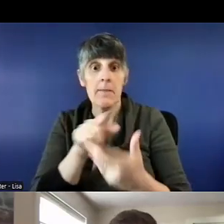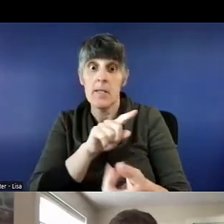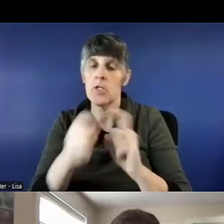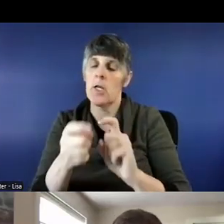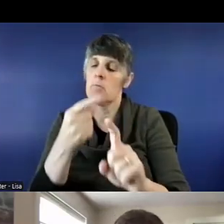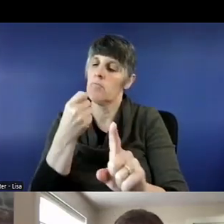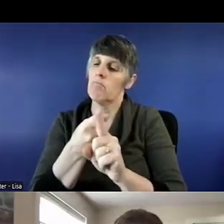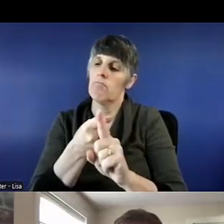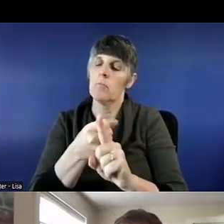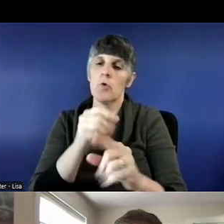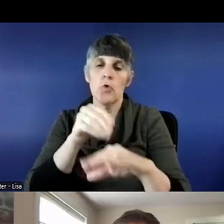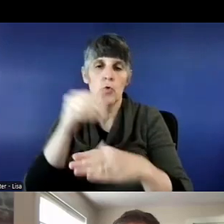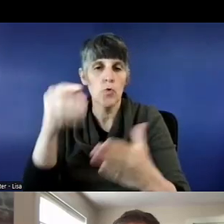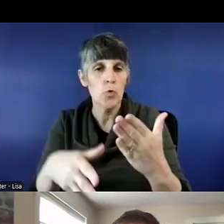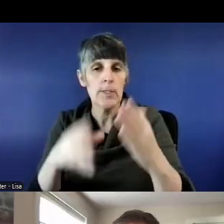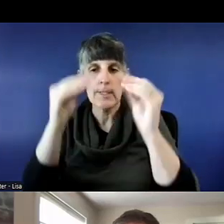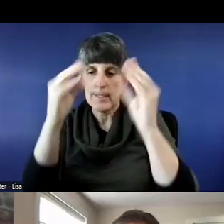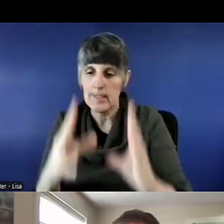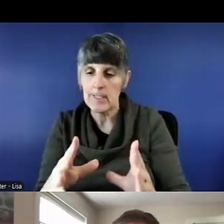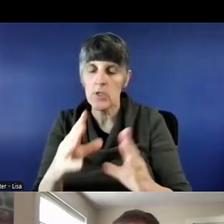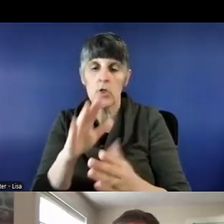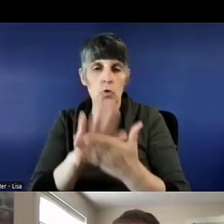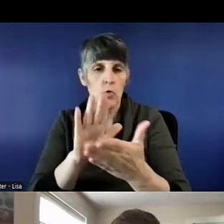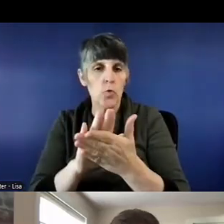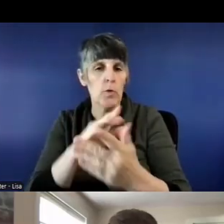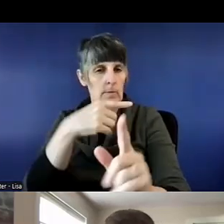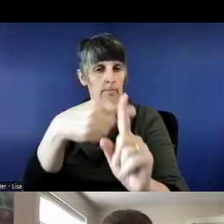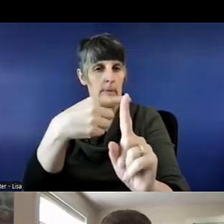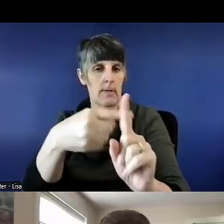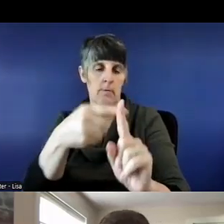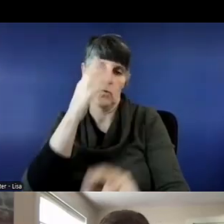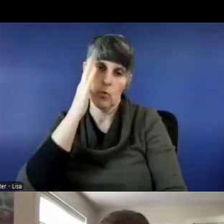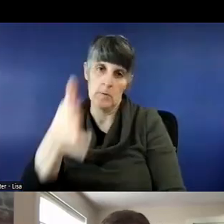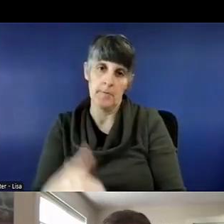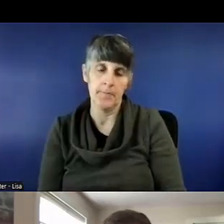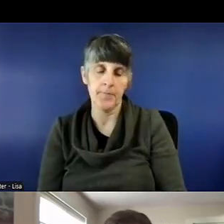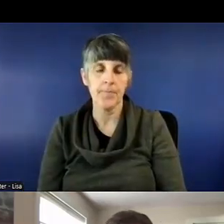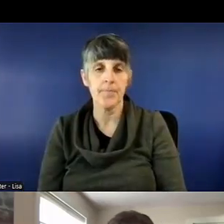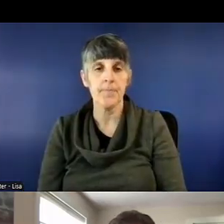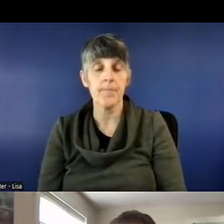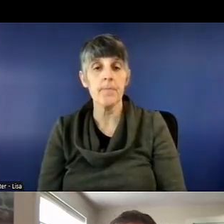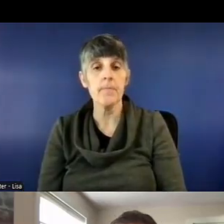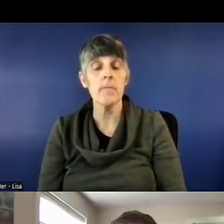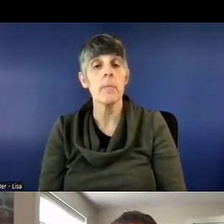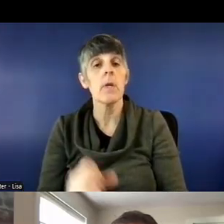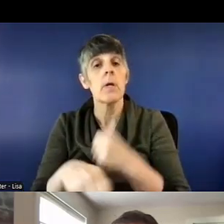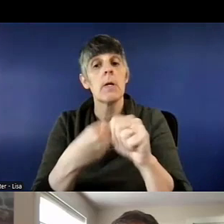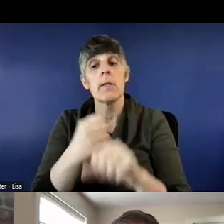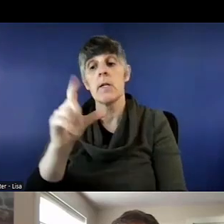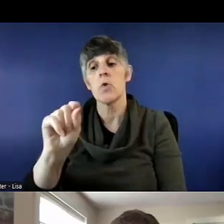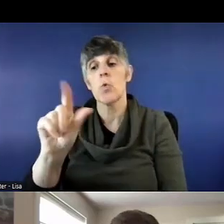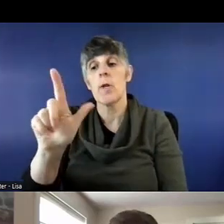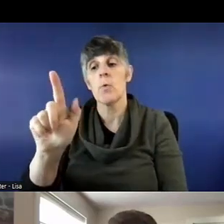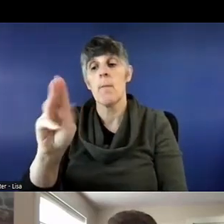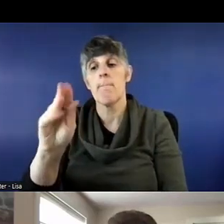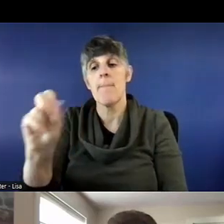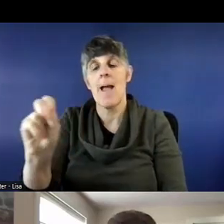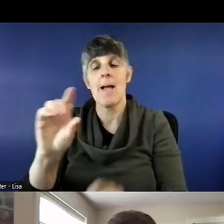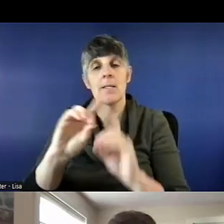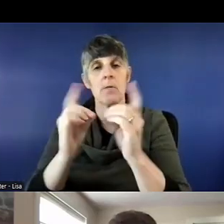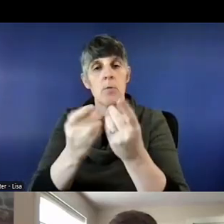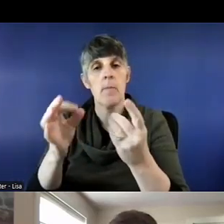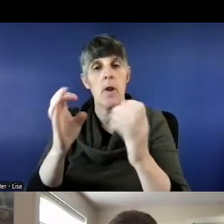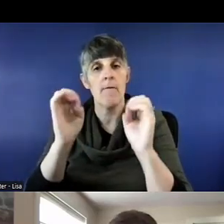positively impact students, teachers, and schools as a whole. In 2021, the Massachusetts Department of